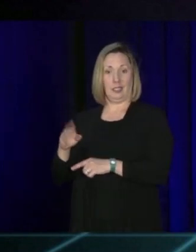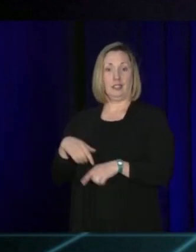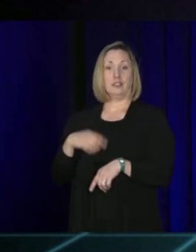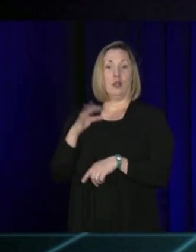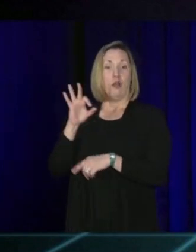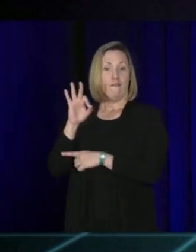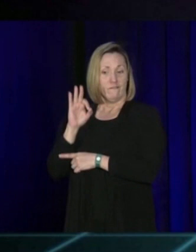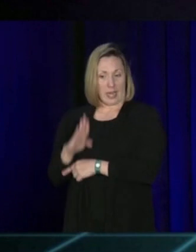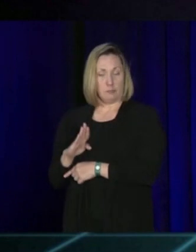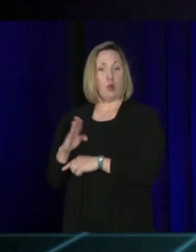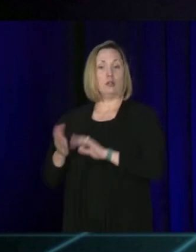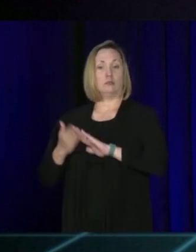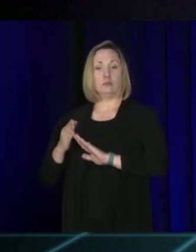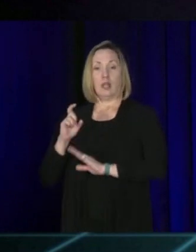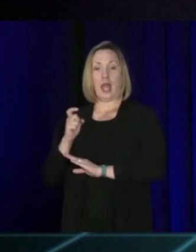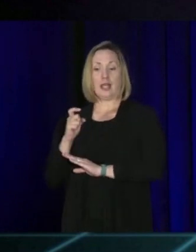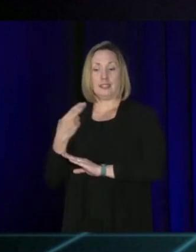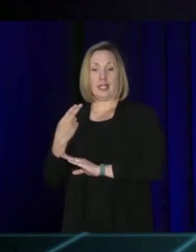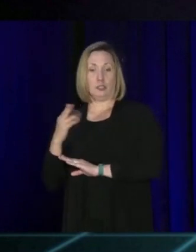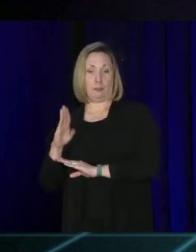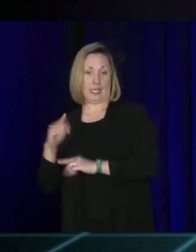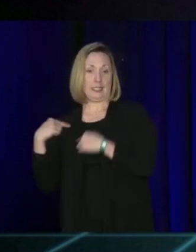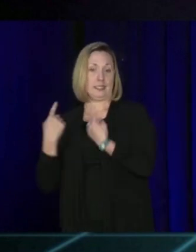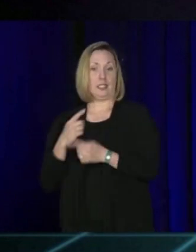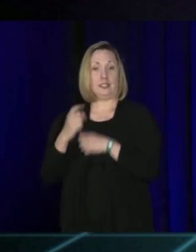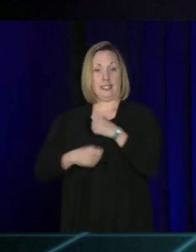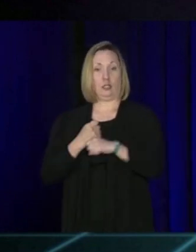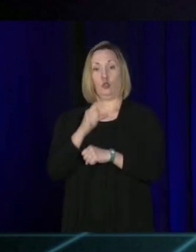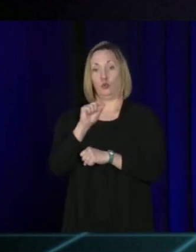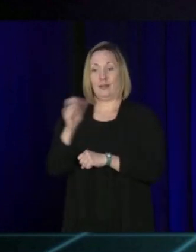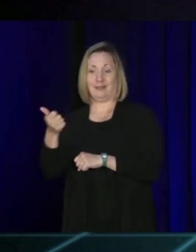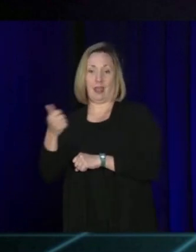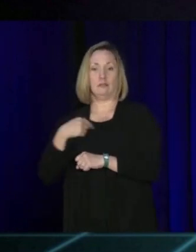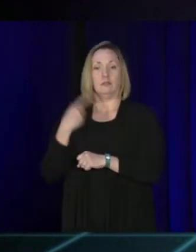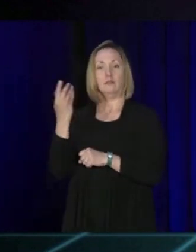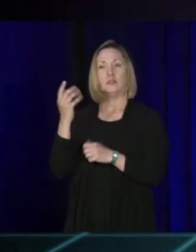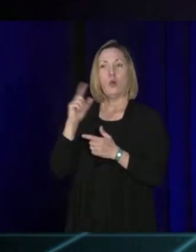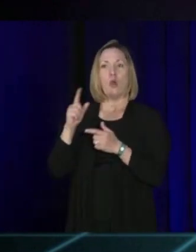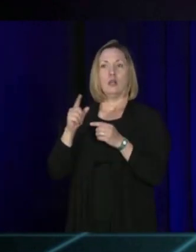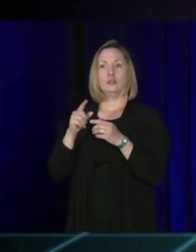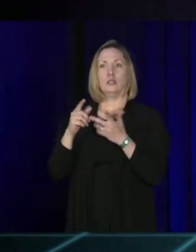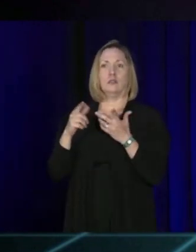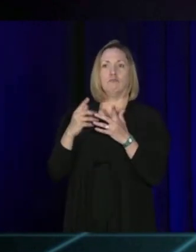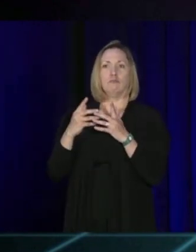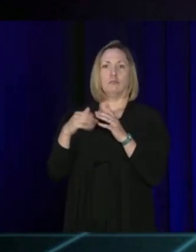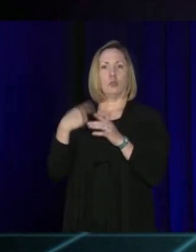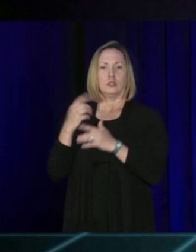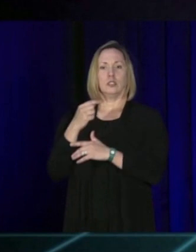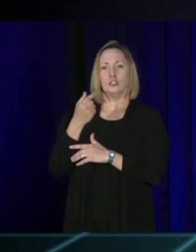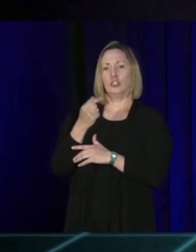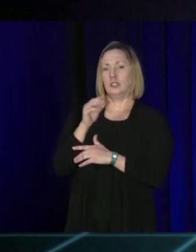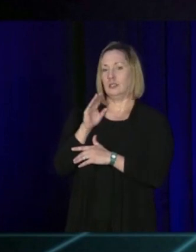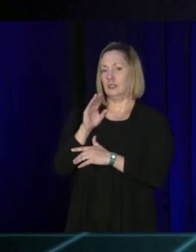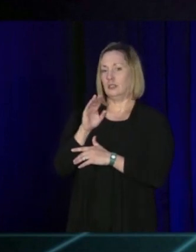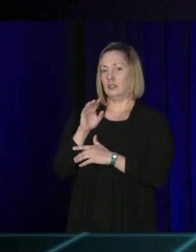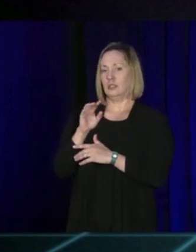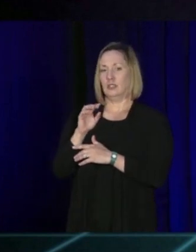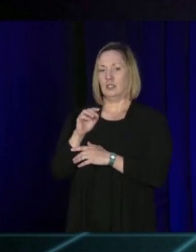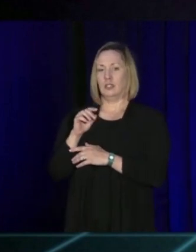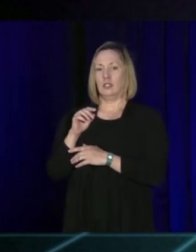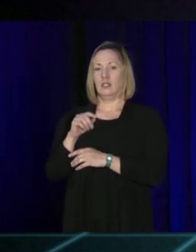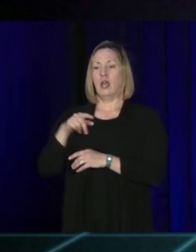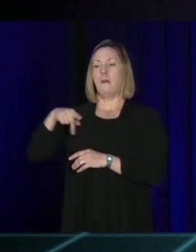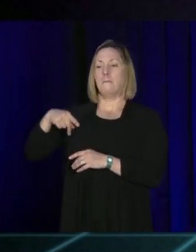running XHP since 2010, and it was basically an extension of PHP, and it allowed you to create